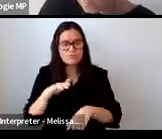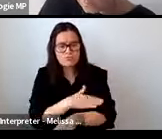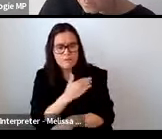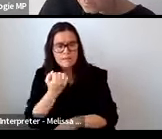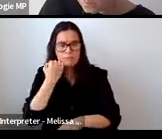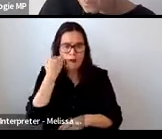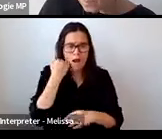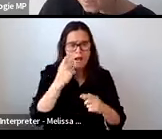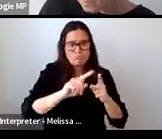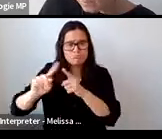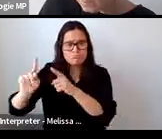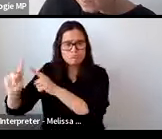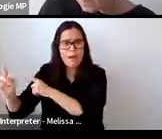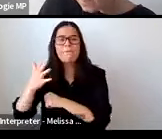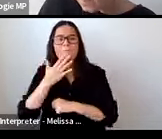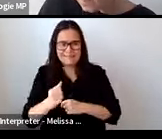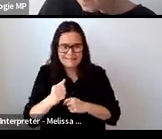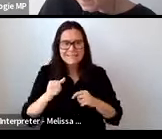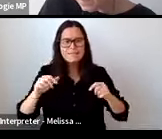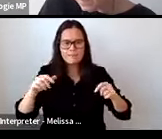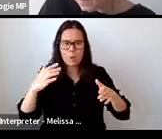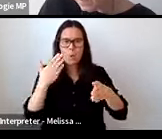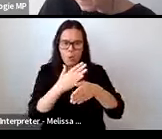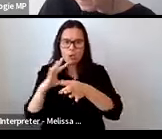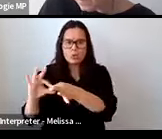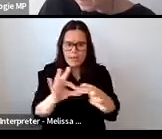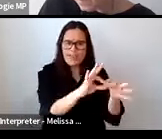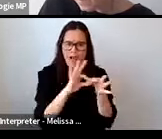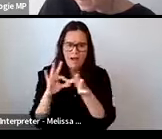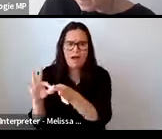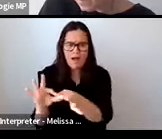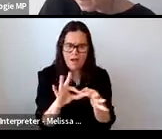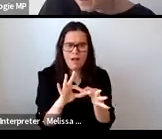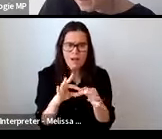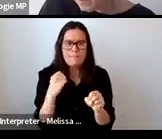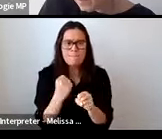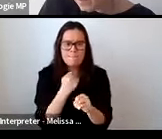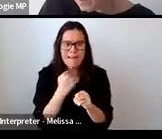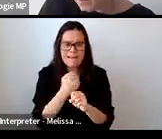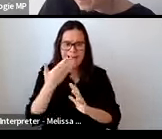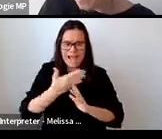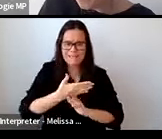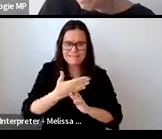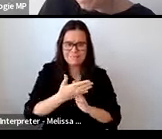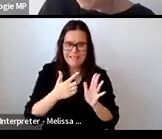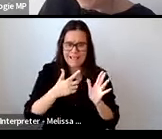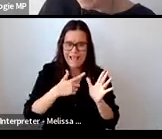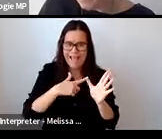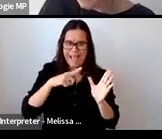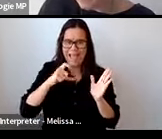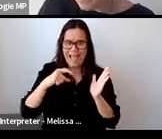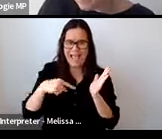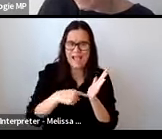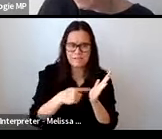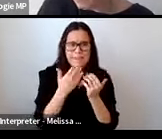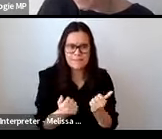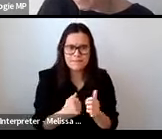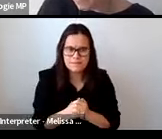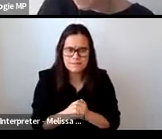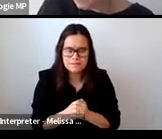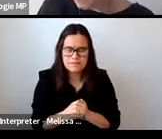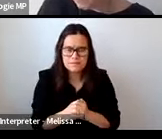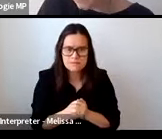Act, because an Accessibility Act is not about disability. Of course, we people